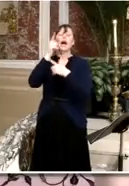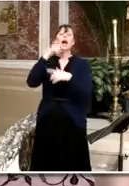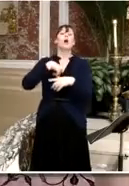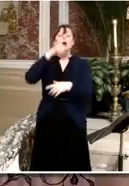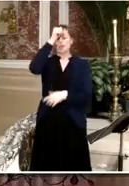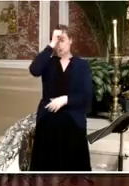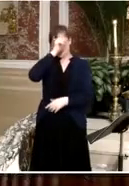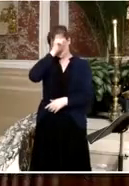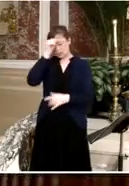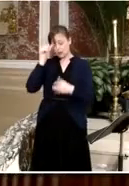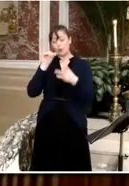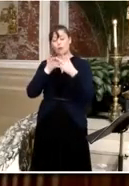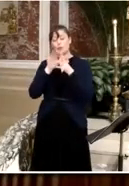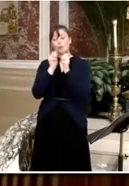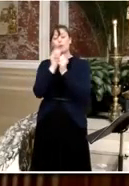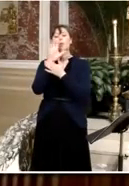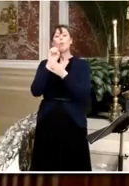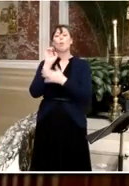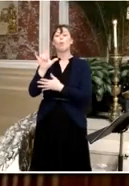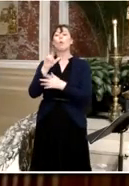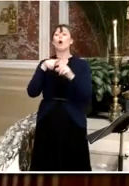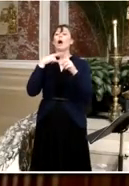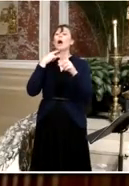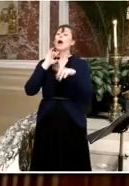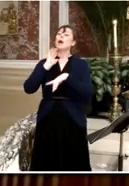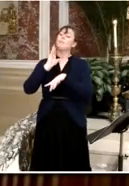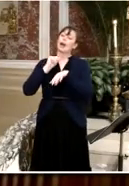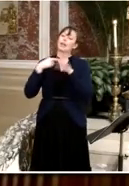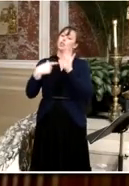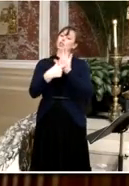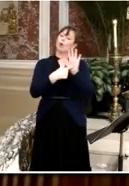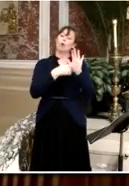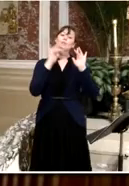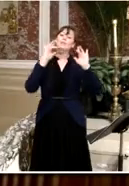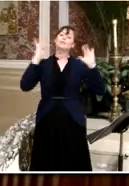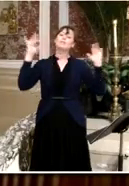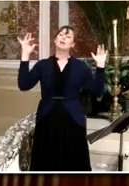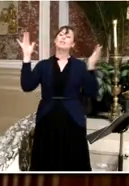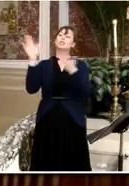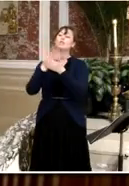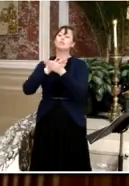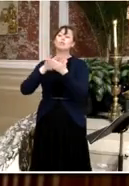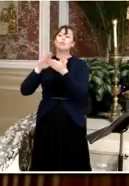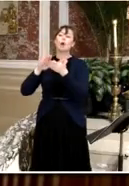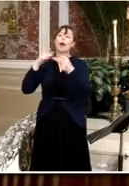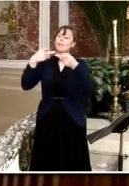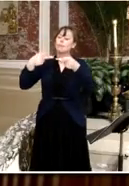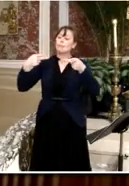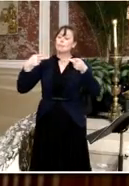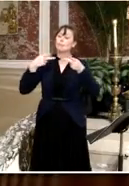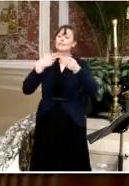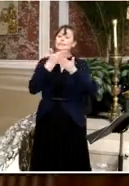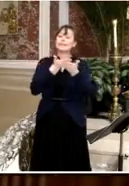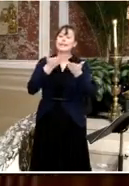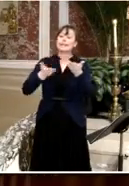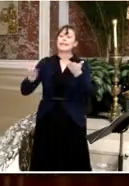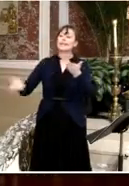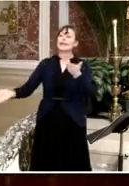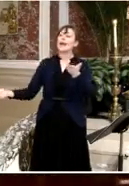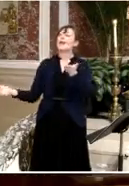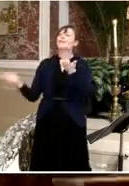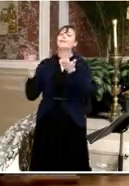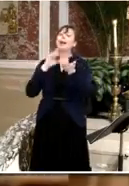oil. Adorn with the splendor of holiness the places and things signed by